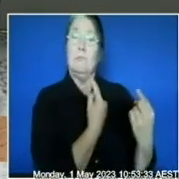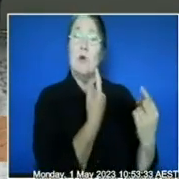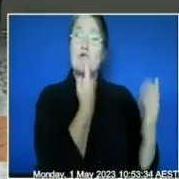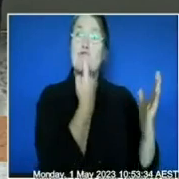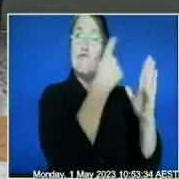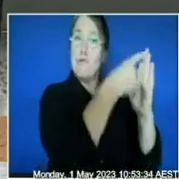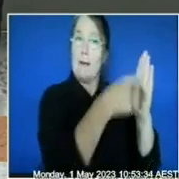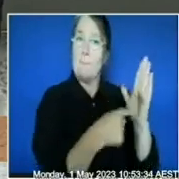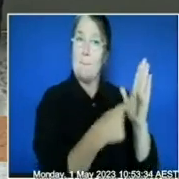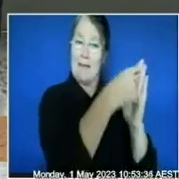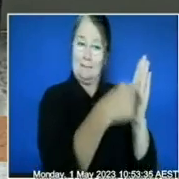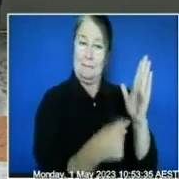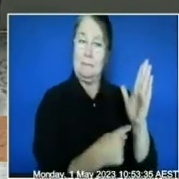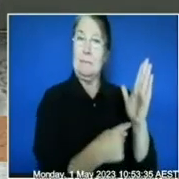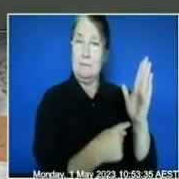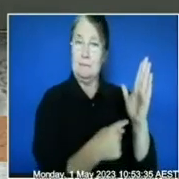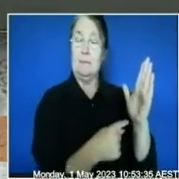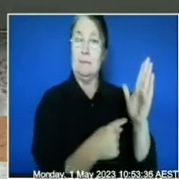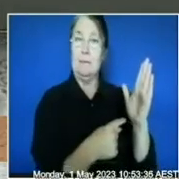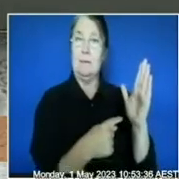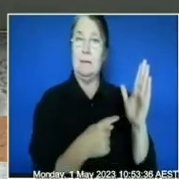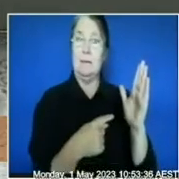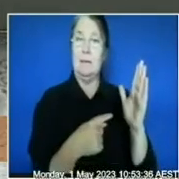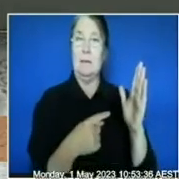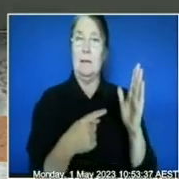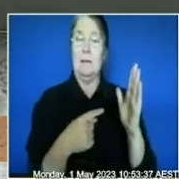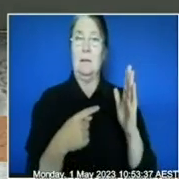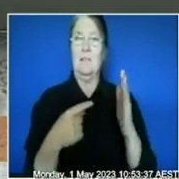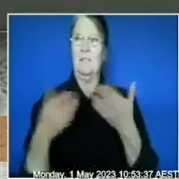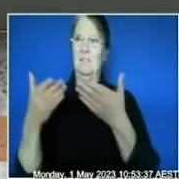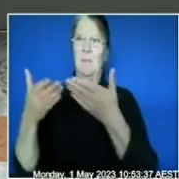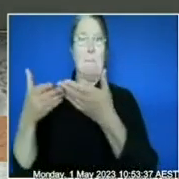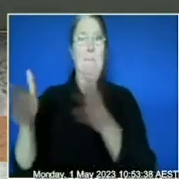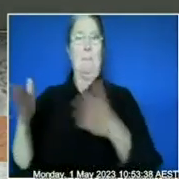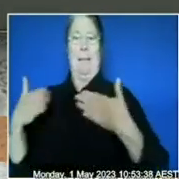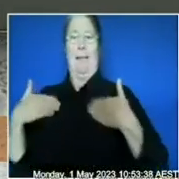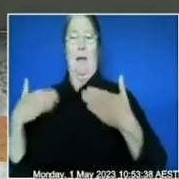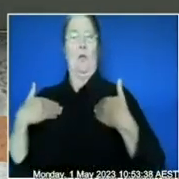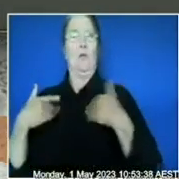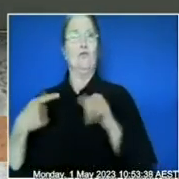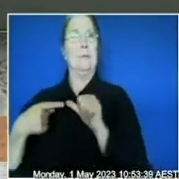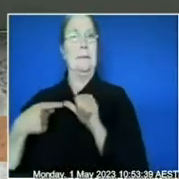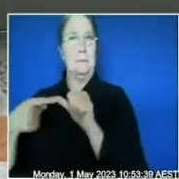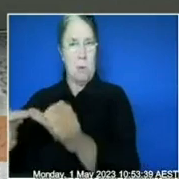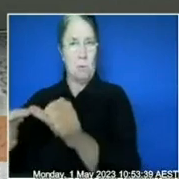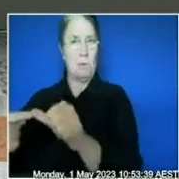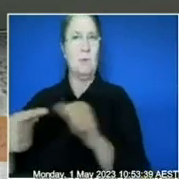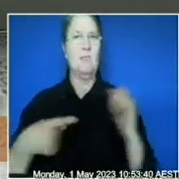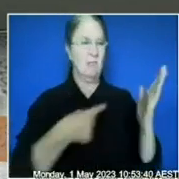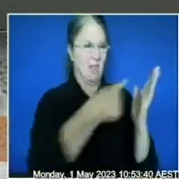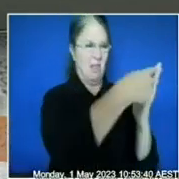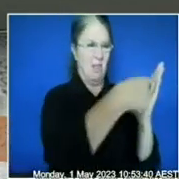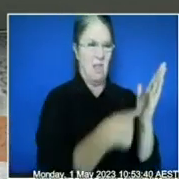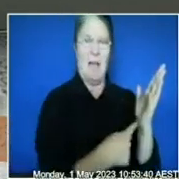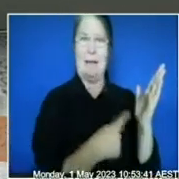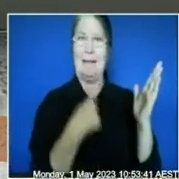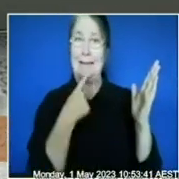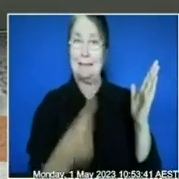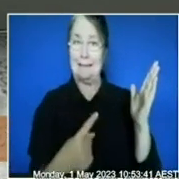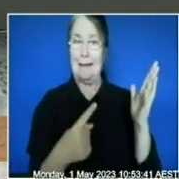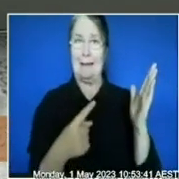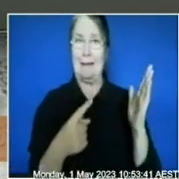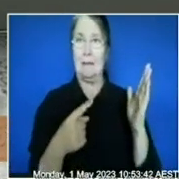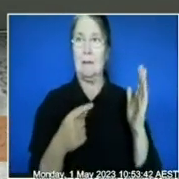that the primary first responders should be personnel from health or community services organisations such as outreach